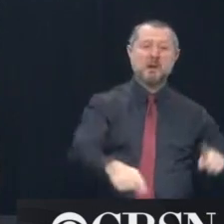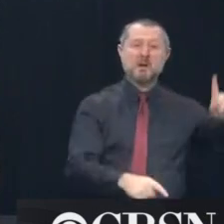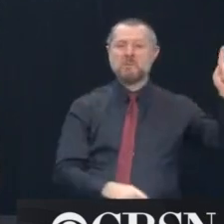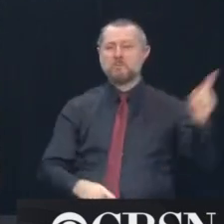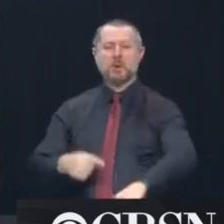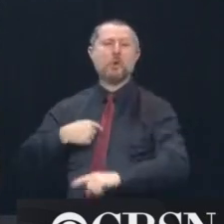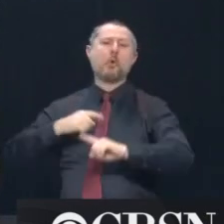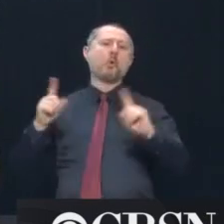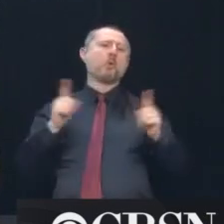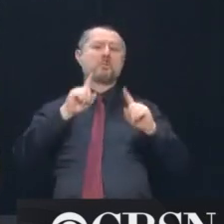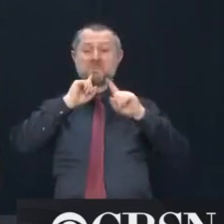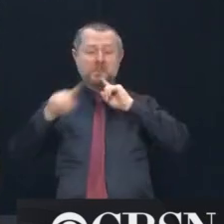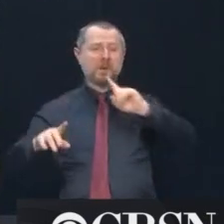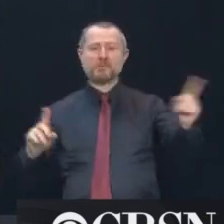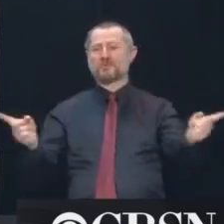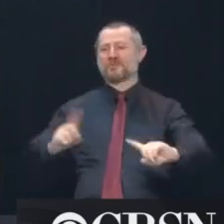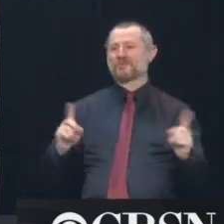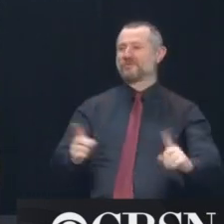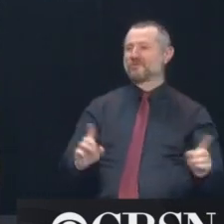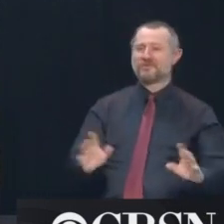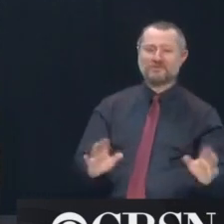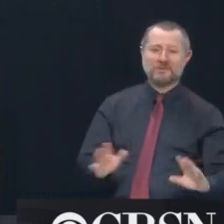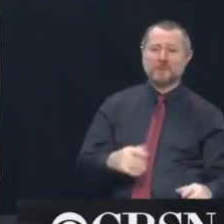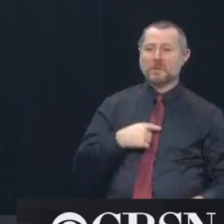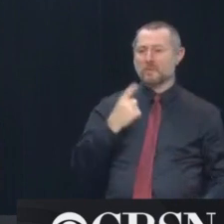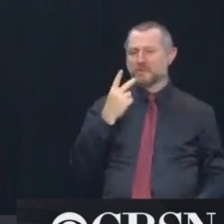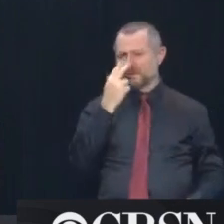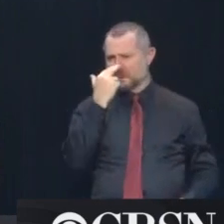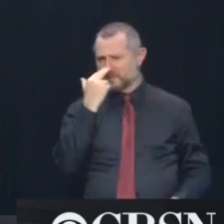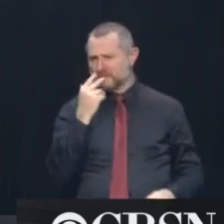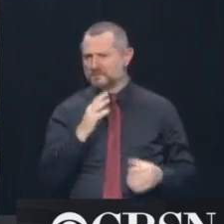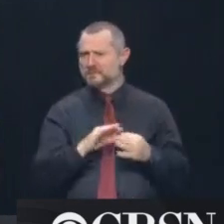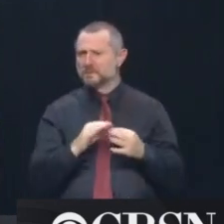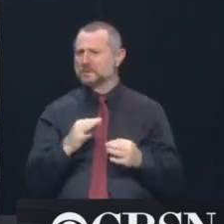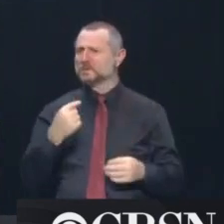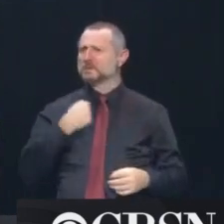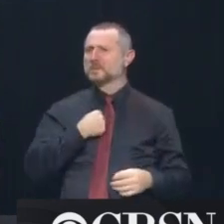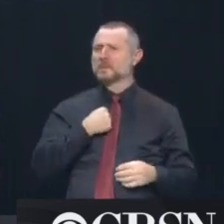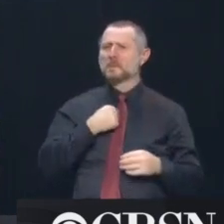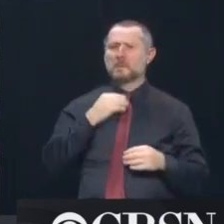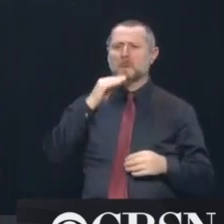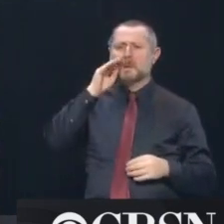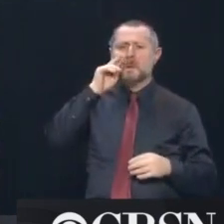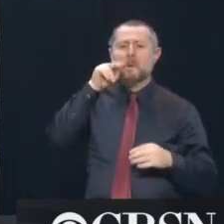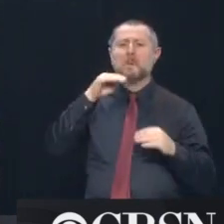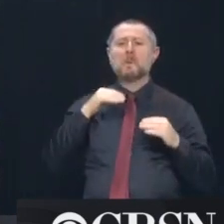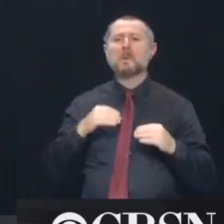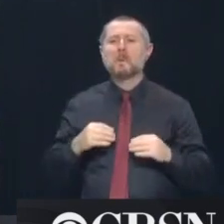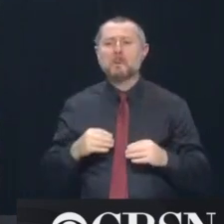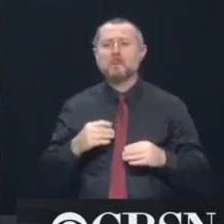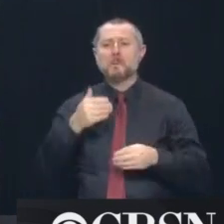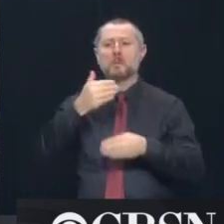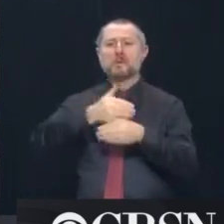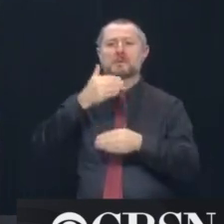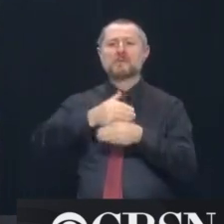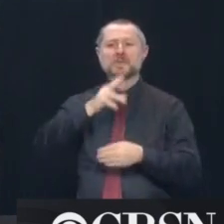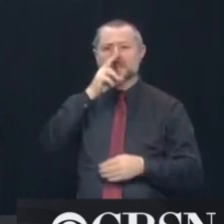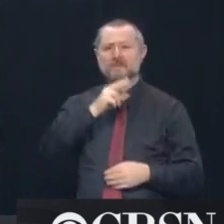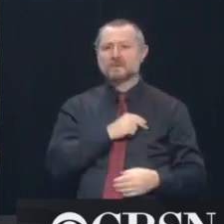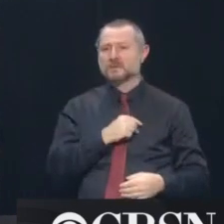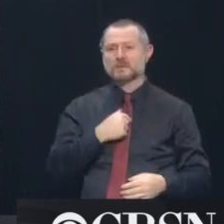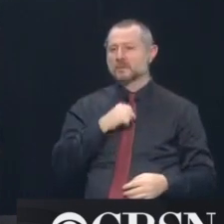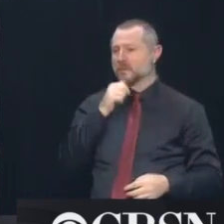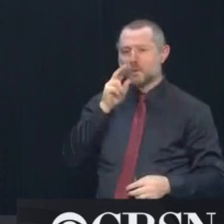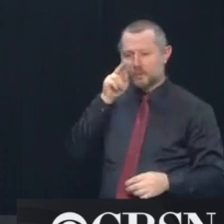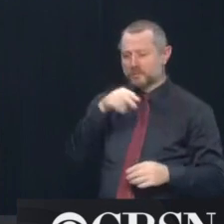They sell this little cartoon of me looking in the window on Thanksgiving. I'm not looking in your window on Thanksgiving. Nobody's looking in your